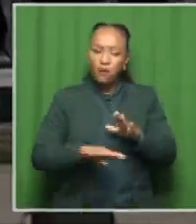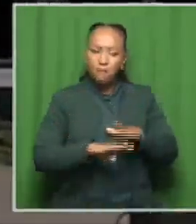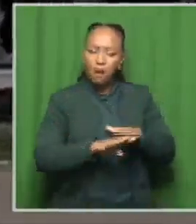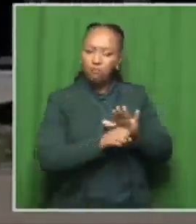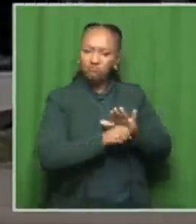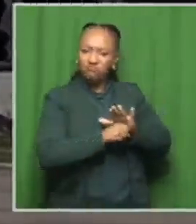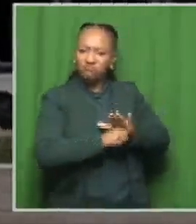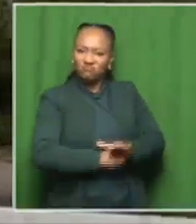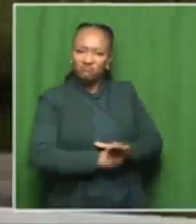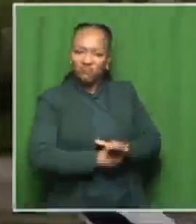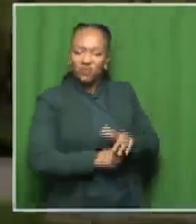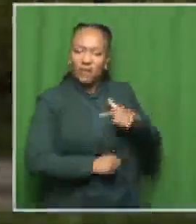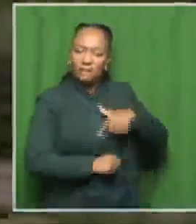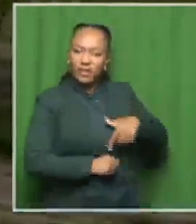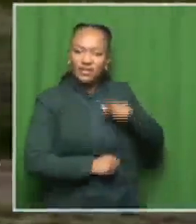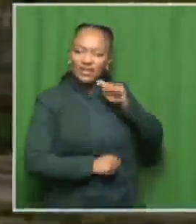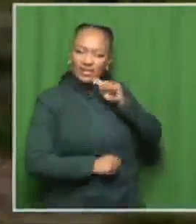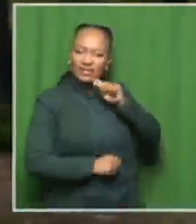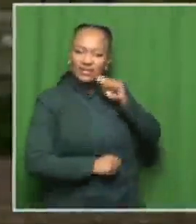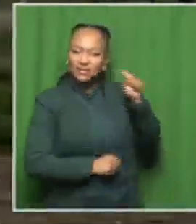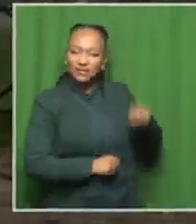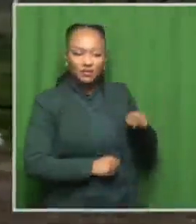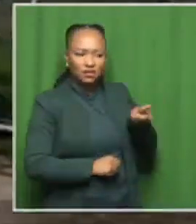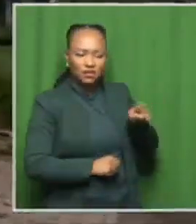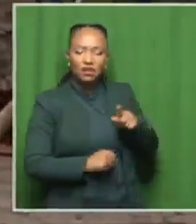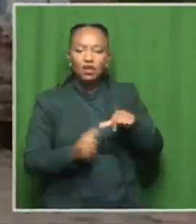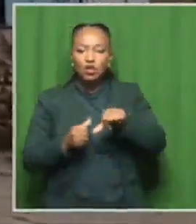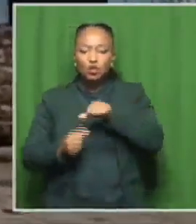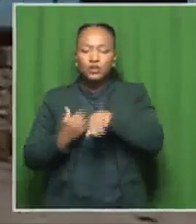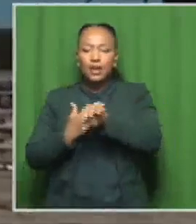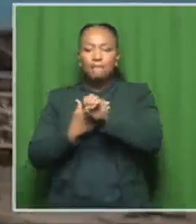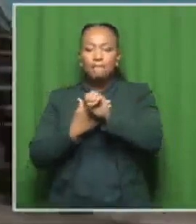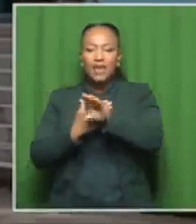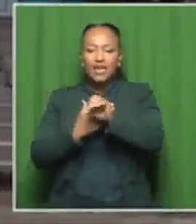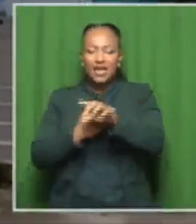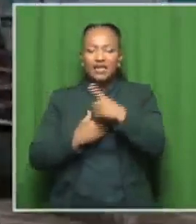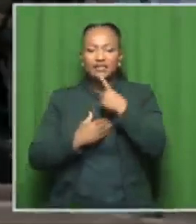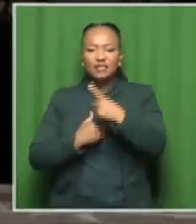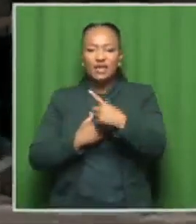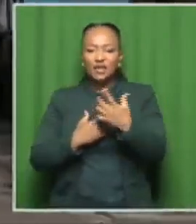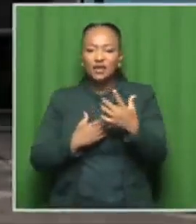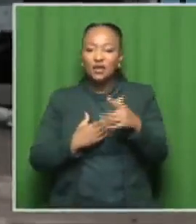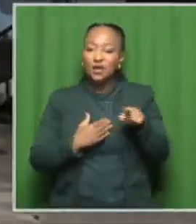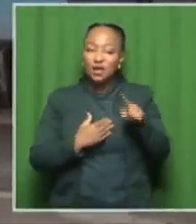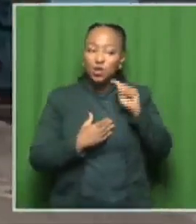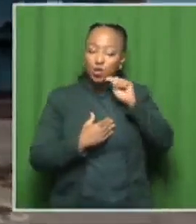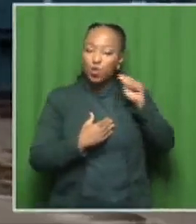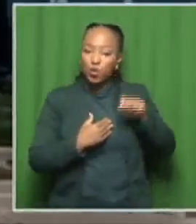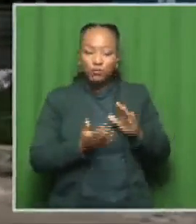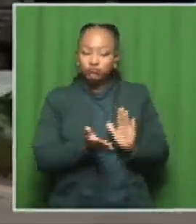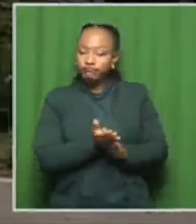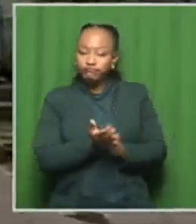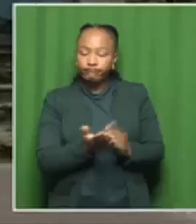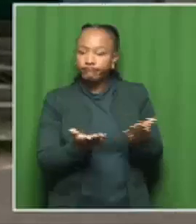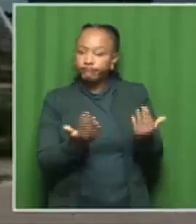on Wednesday, writing on social media that the Ukrainian leader better move fast or